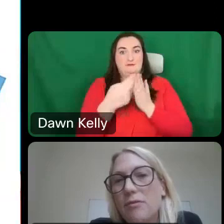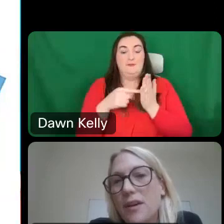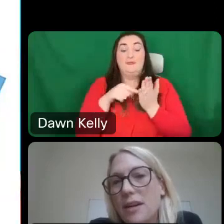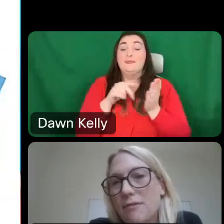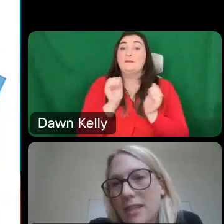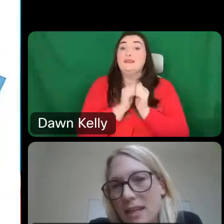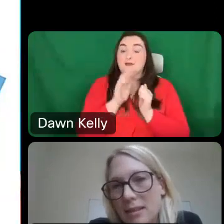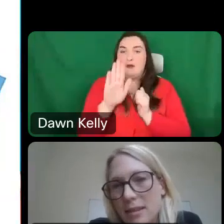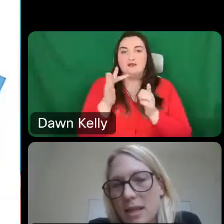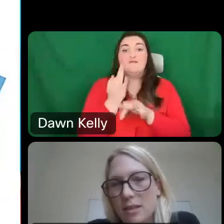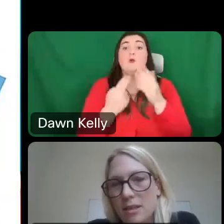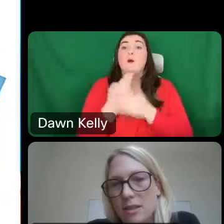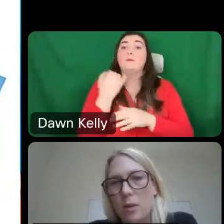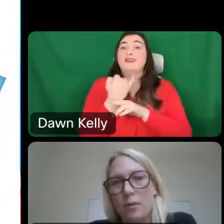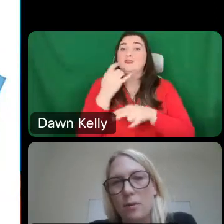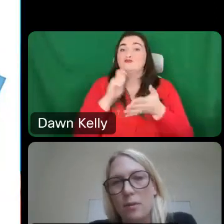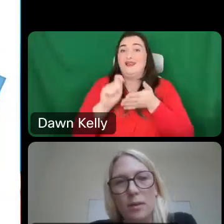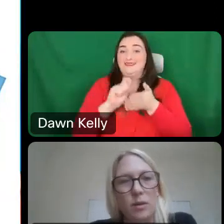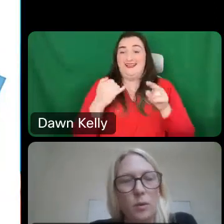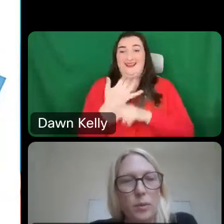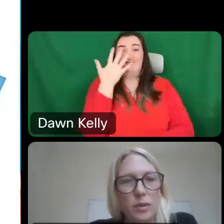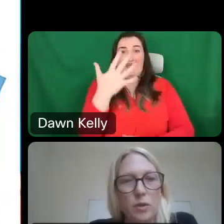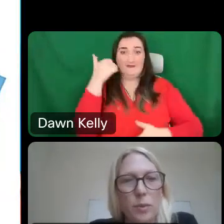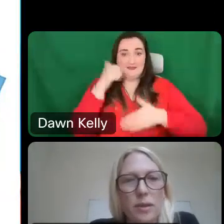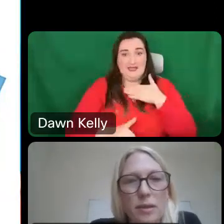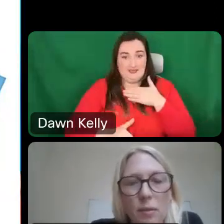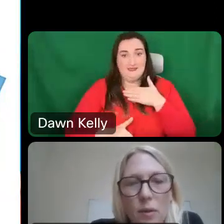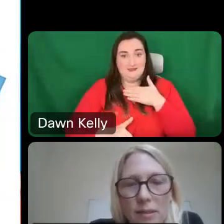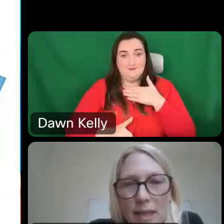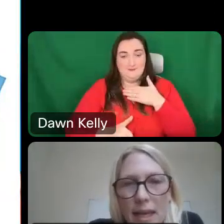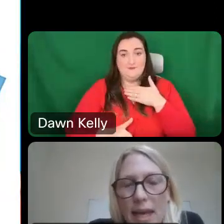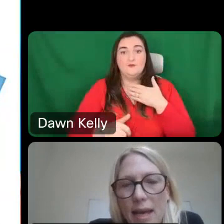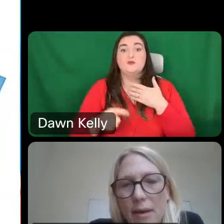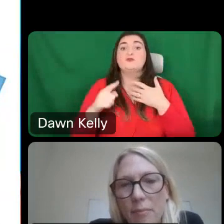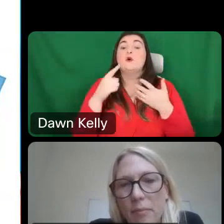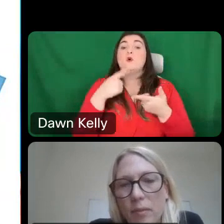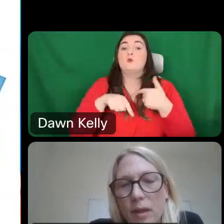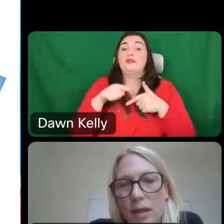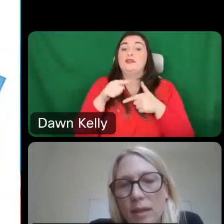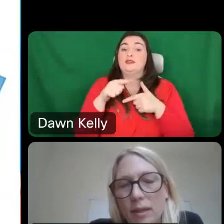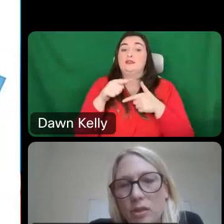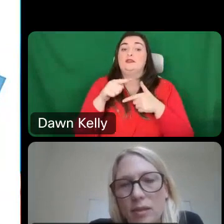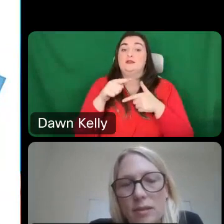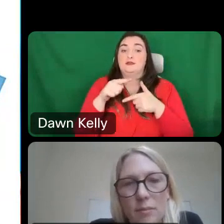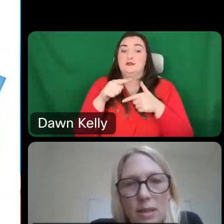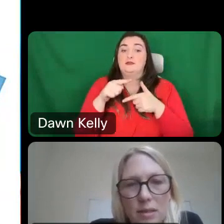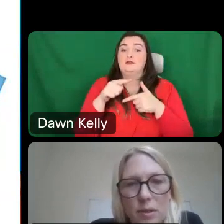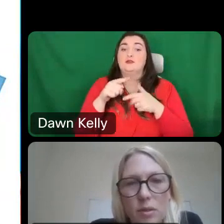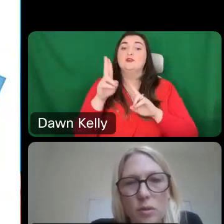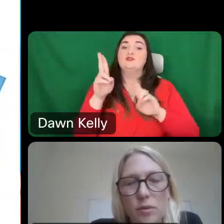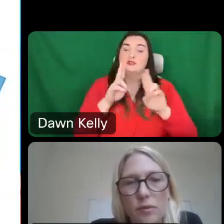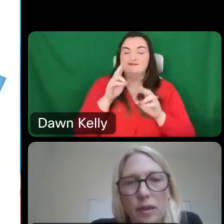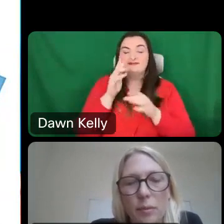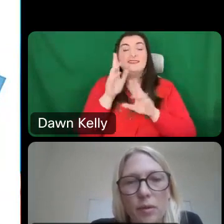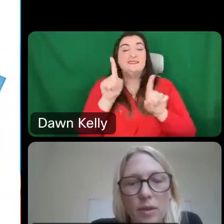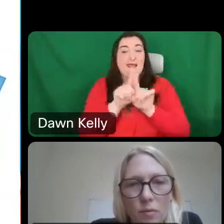writing within 5 days. So while within our open disclosure policy, we obviously share the same sentiment in